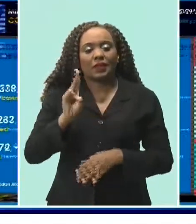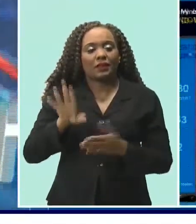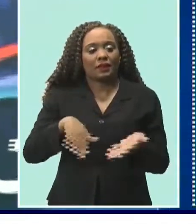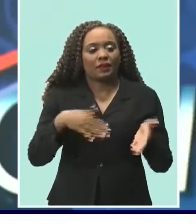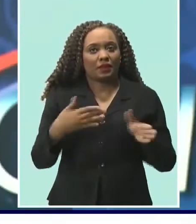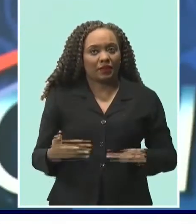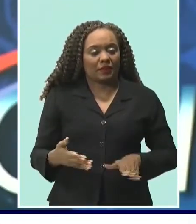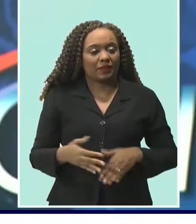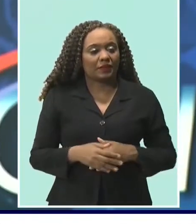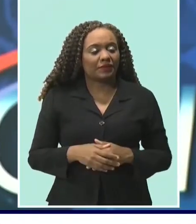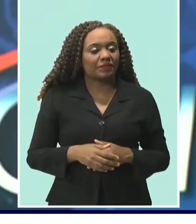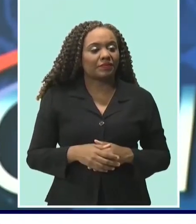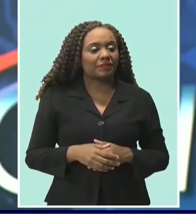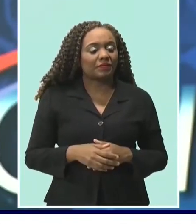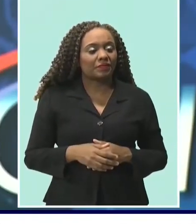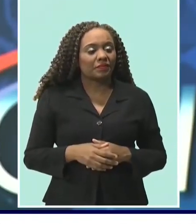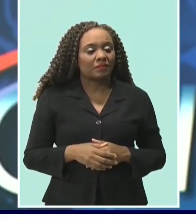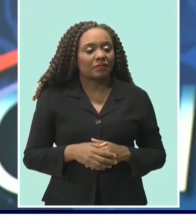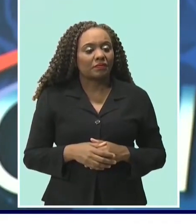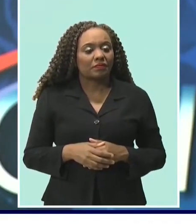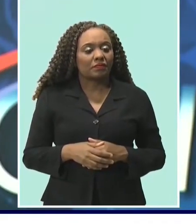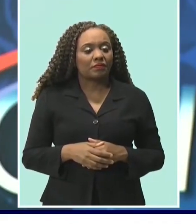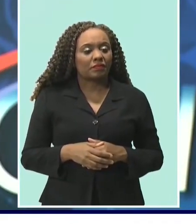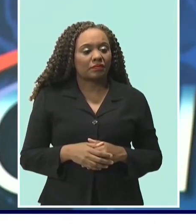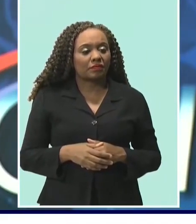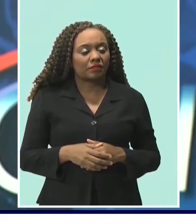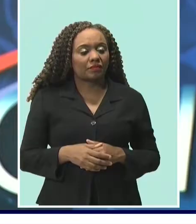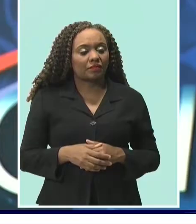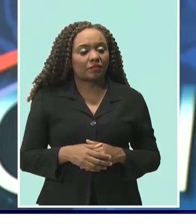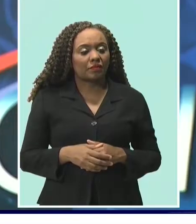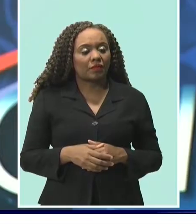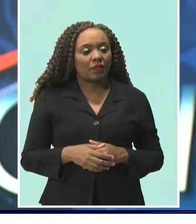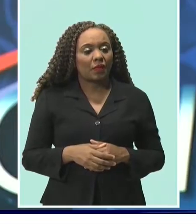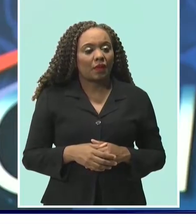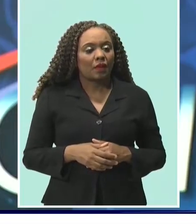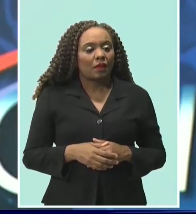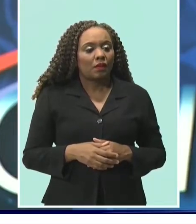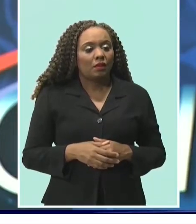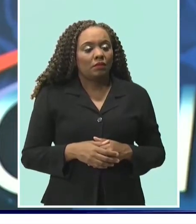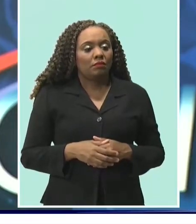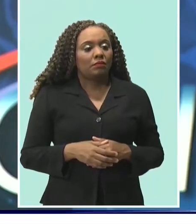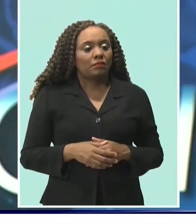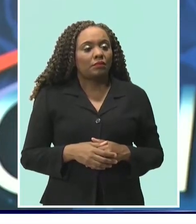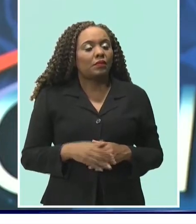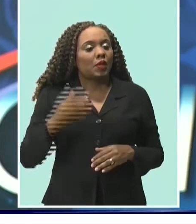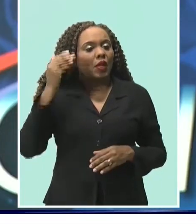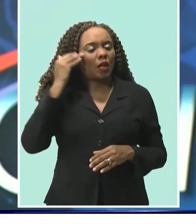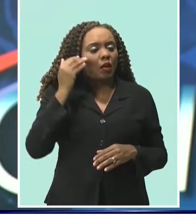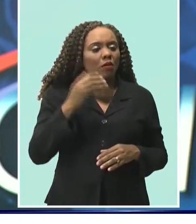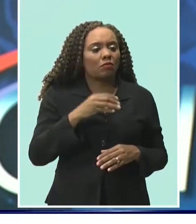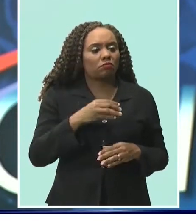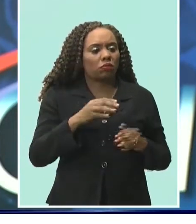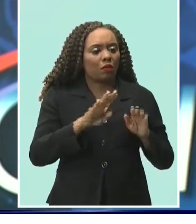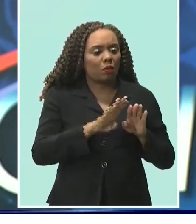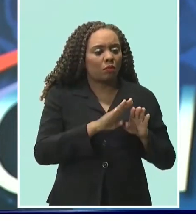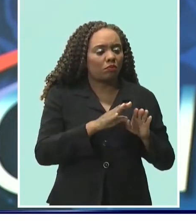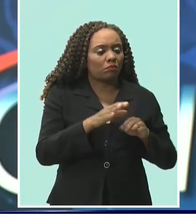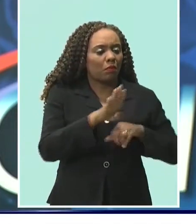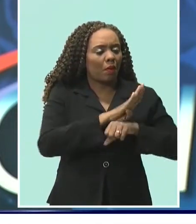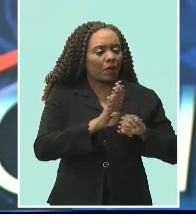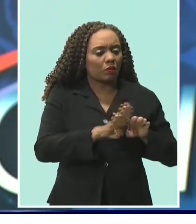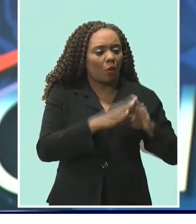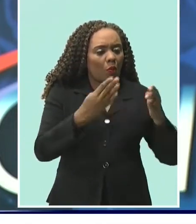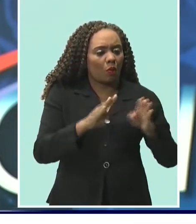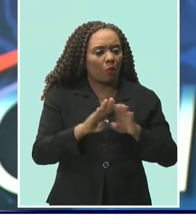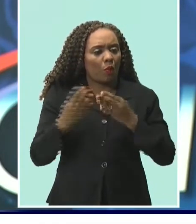deaths. Now, even as regulations have been massively relaxed in Barbados during the COVID-19